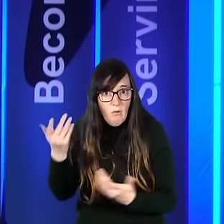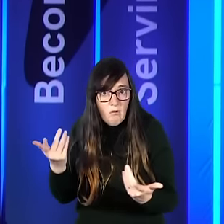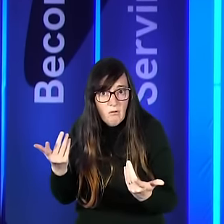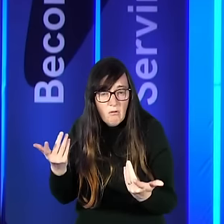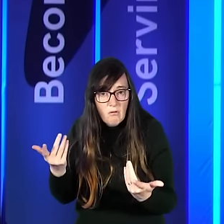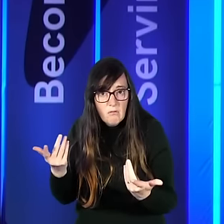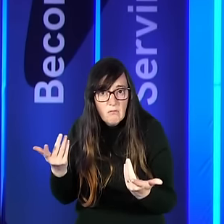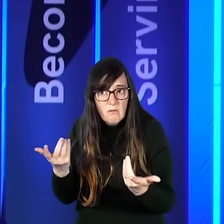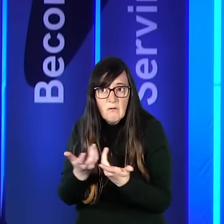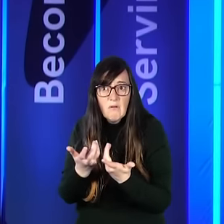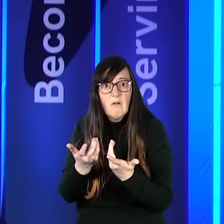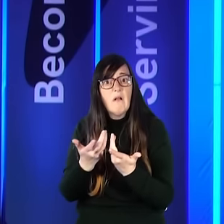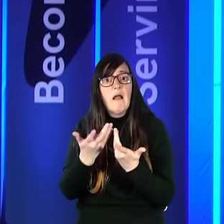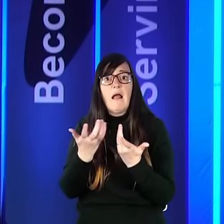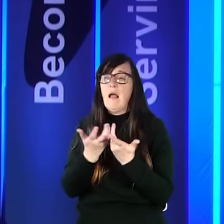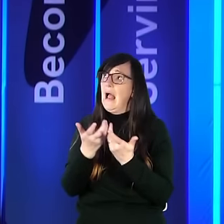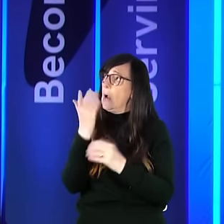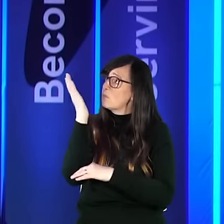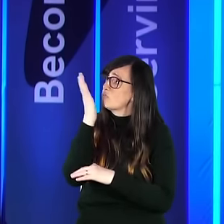never sent?